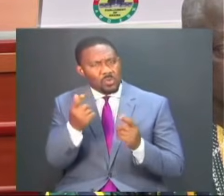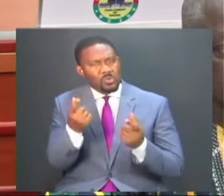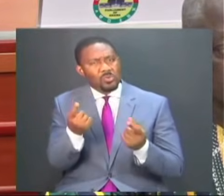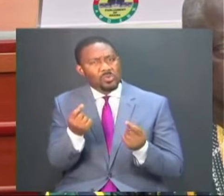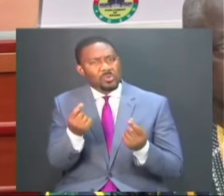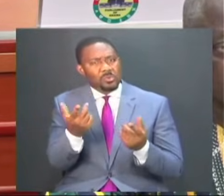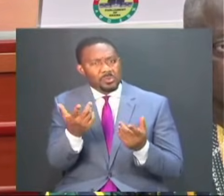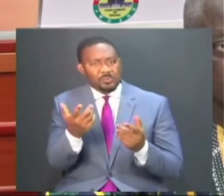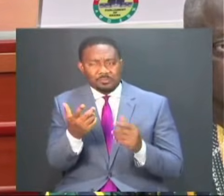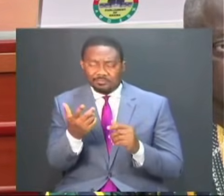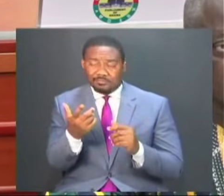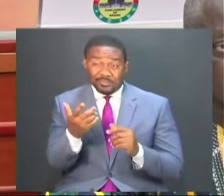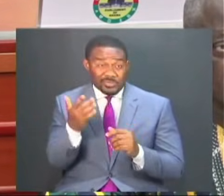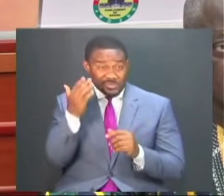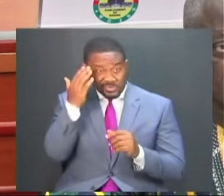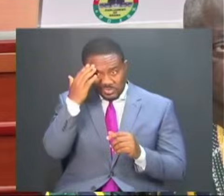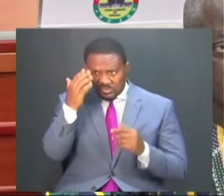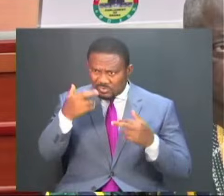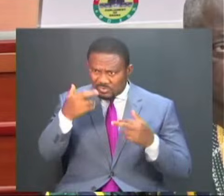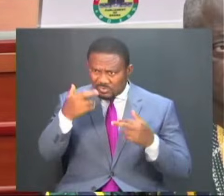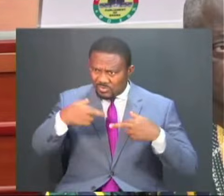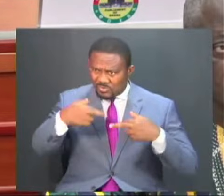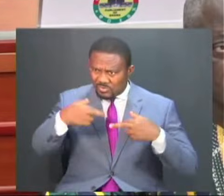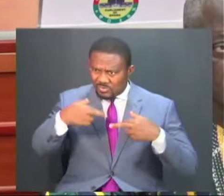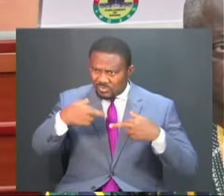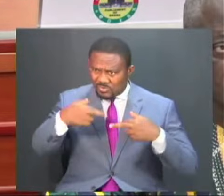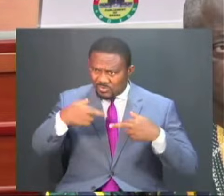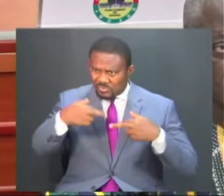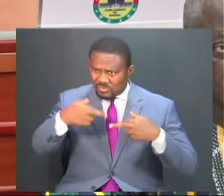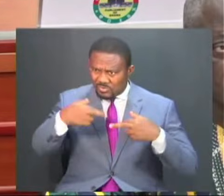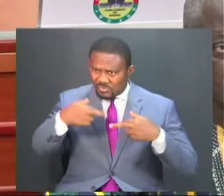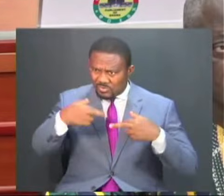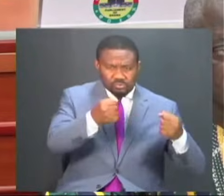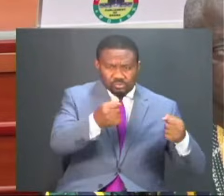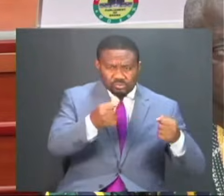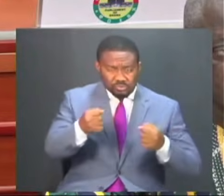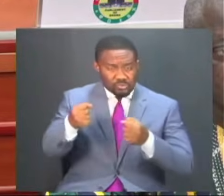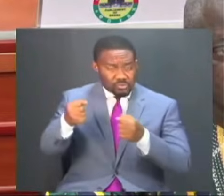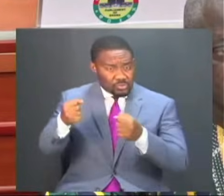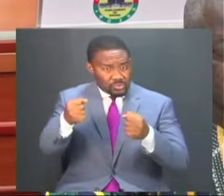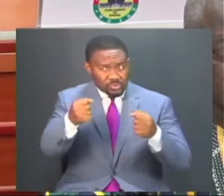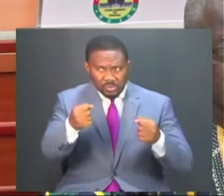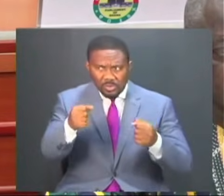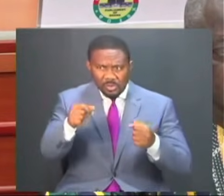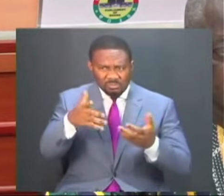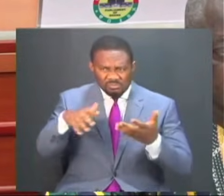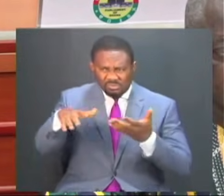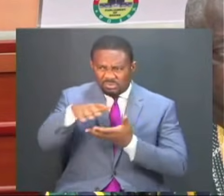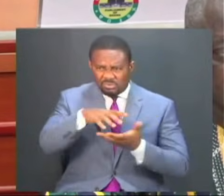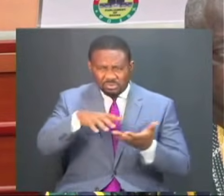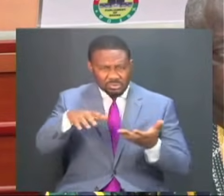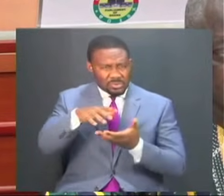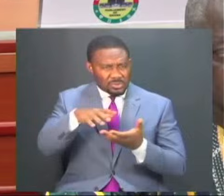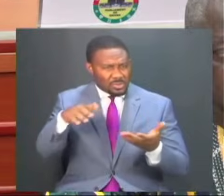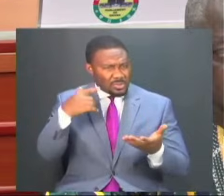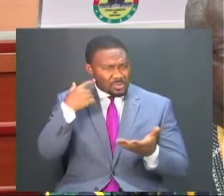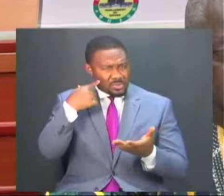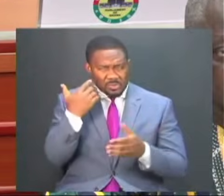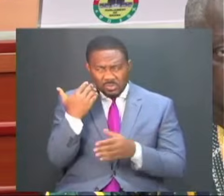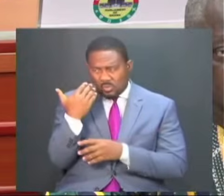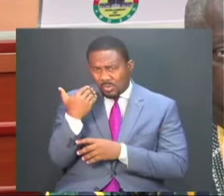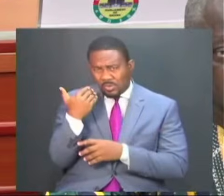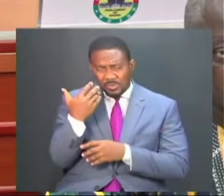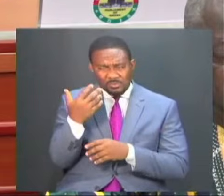to sanitize the road transport services sector. Of recent, we've been having a lot